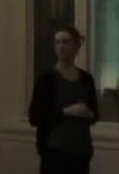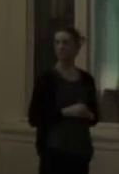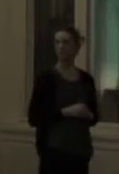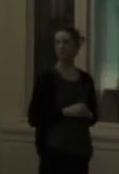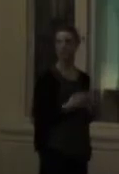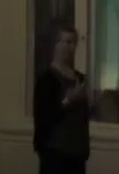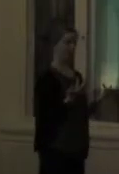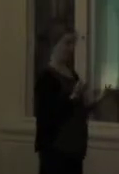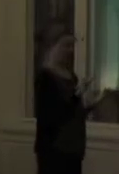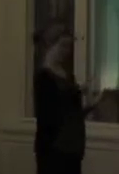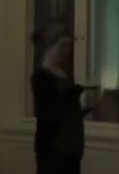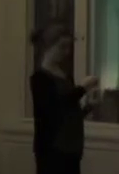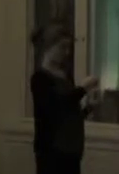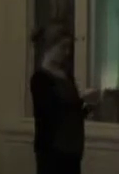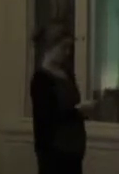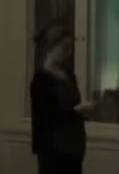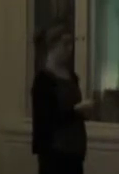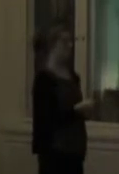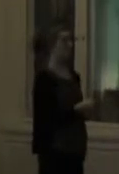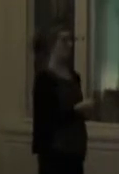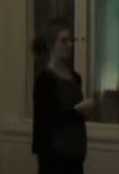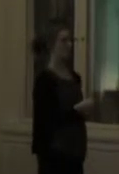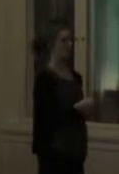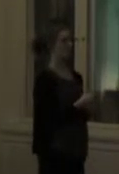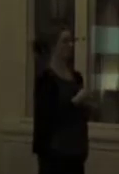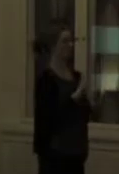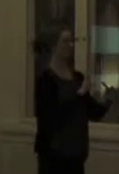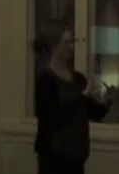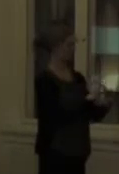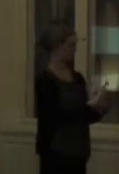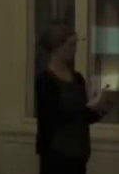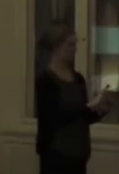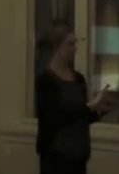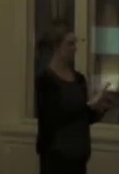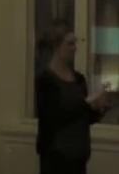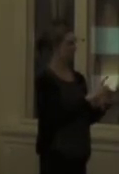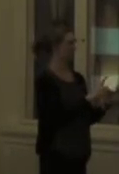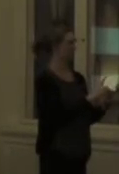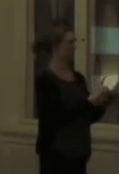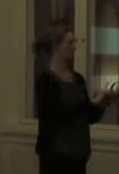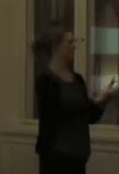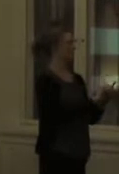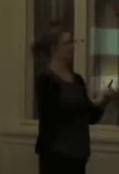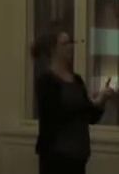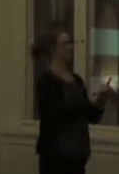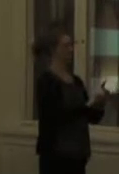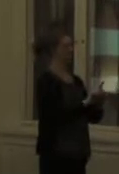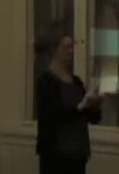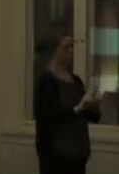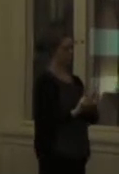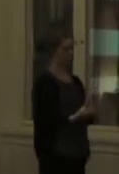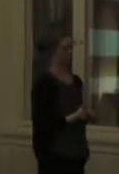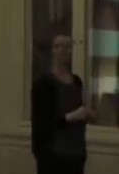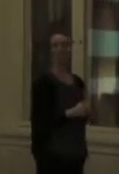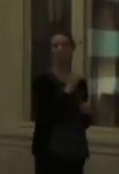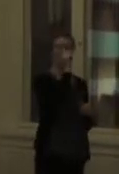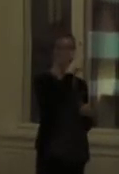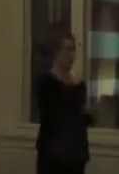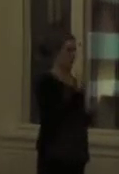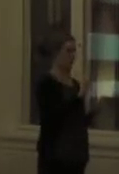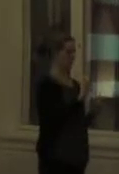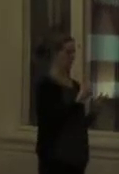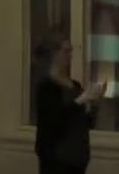What we do is divided in a number of things. The main tool and the main weapon that we have is the